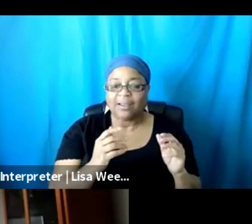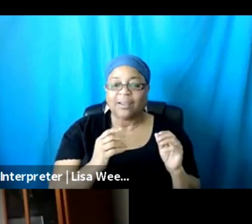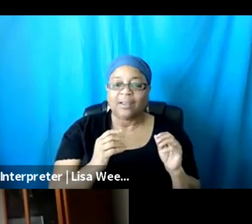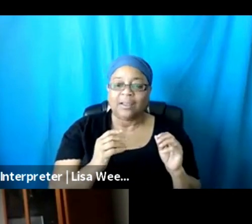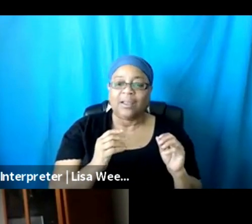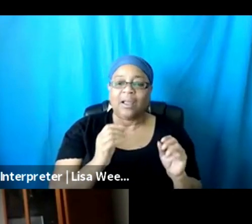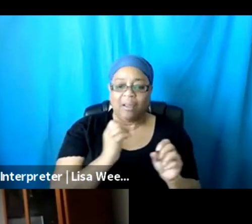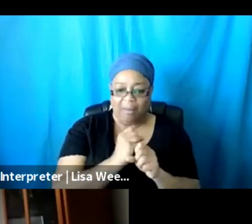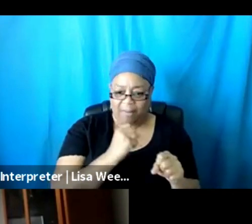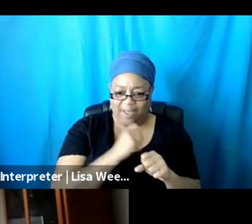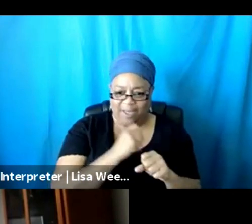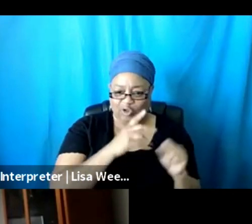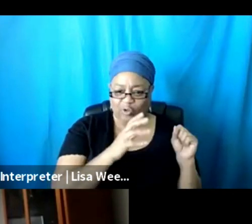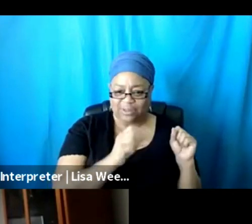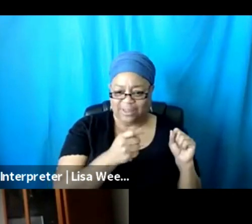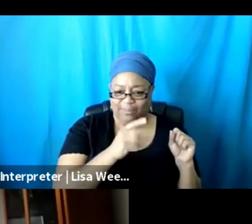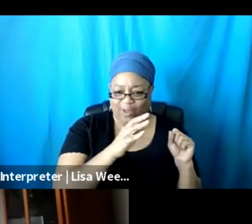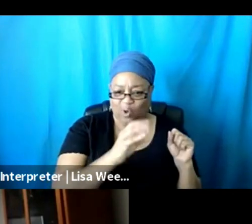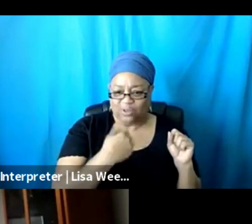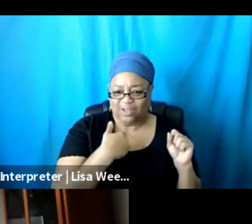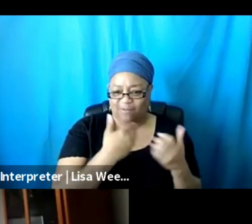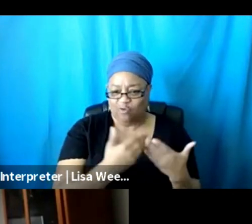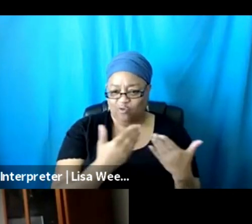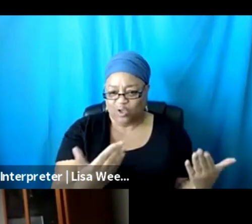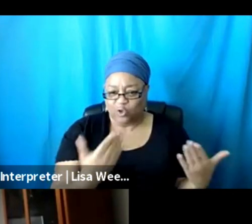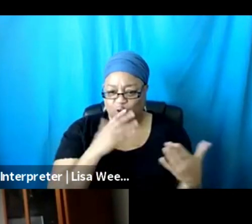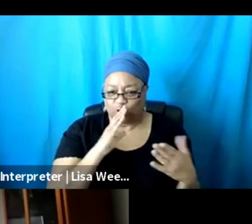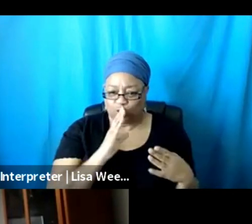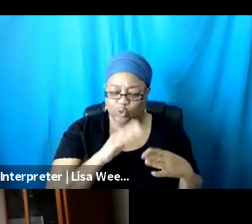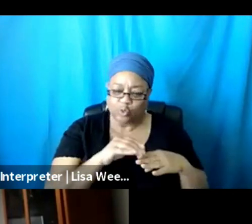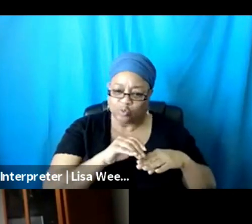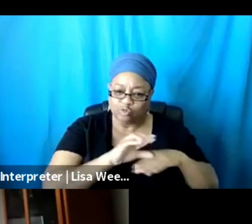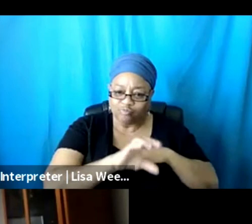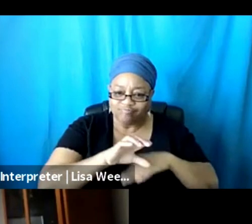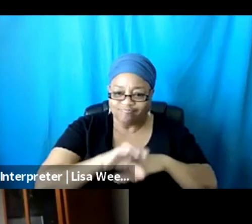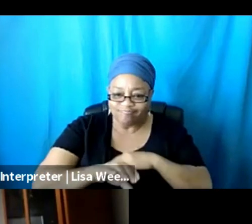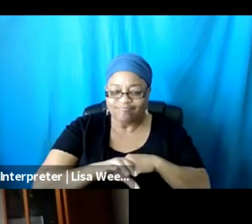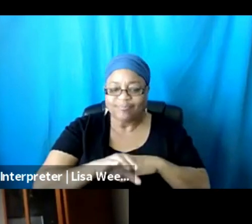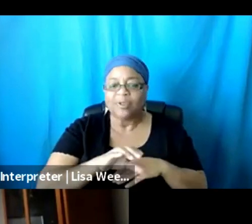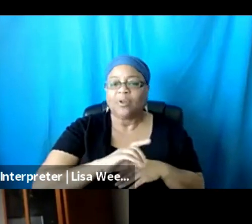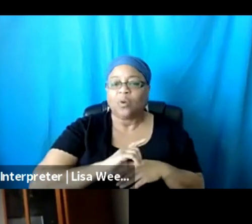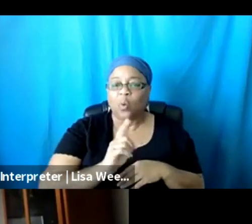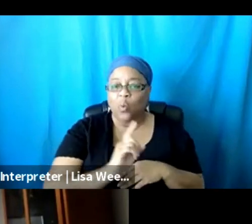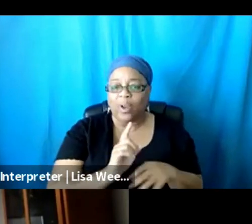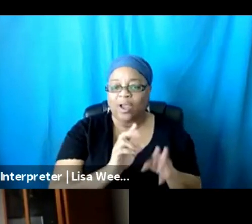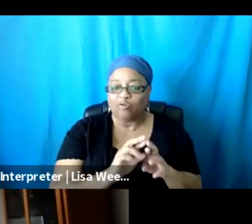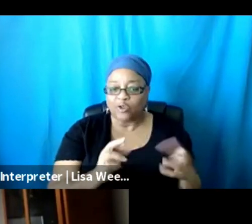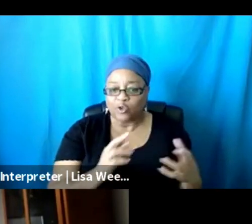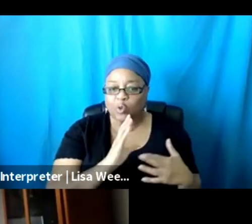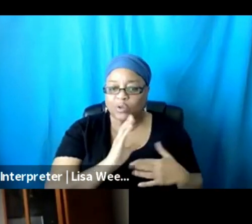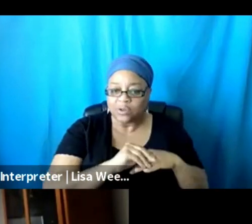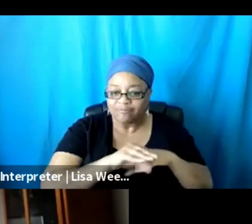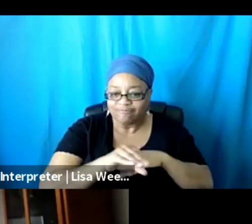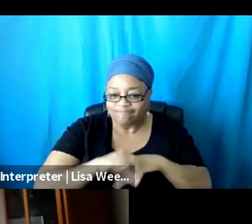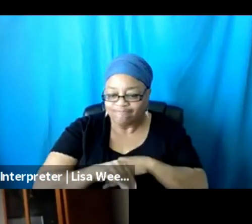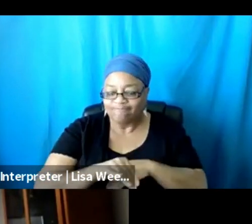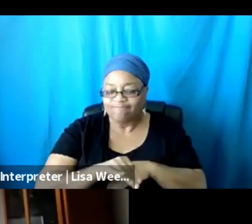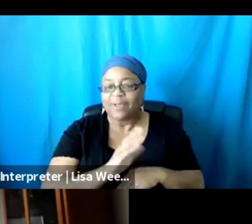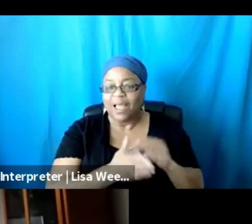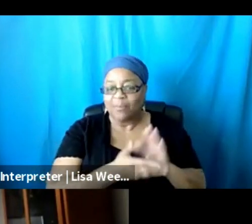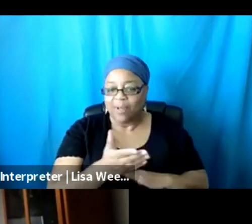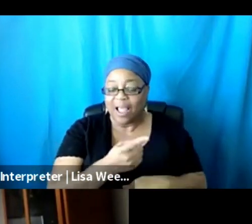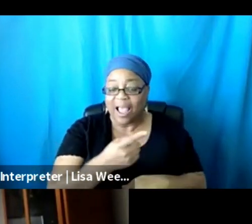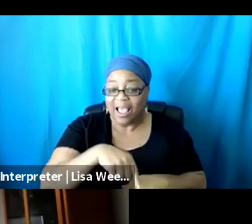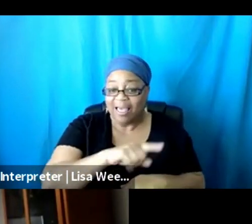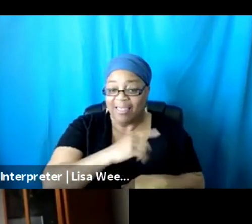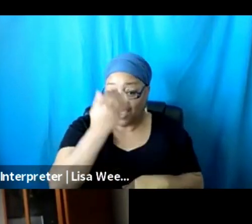making sure that CBOs have the resources to direct how and where those are implemented, and that they know that there are national partners that